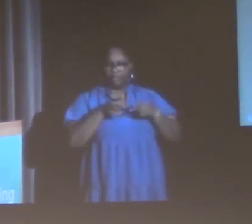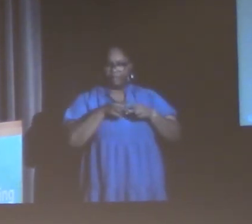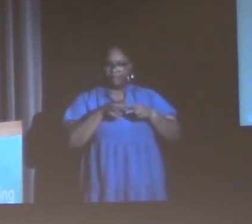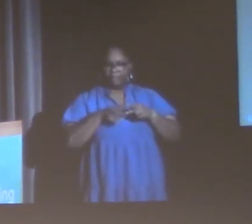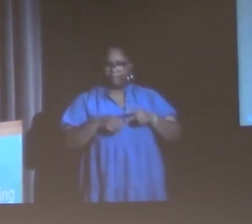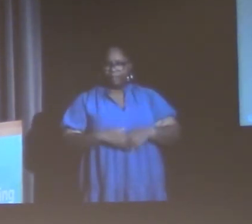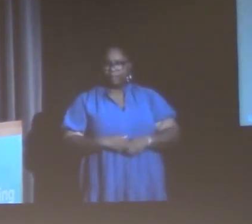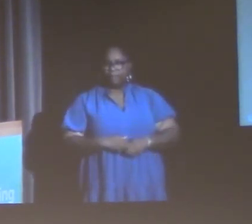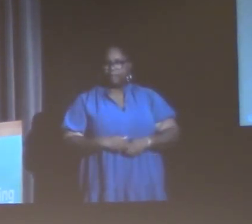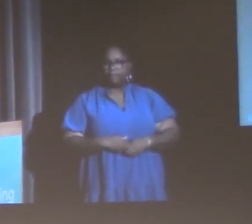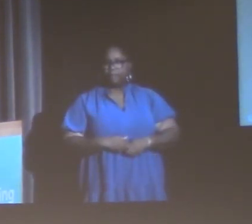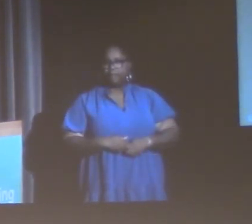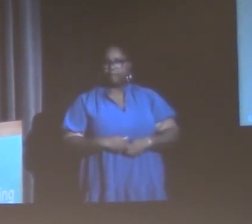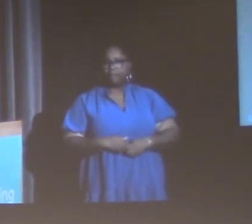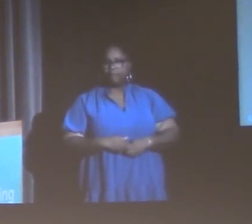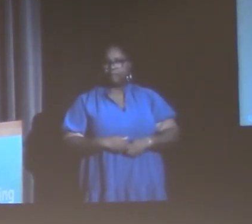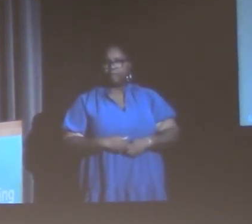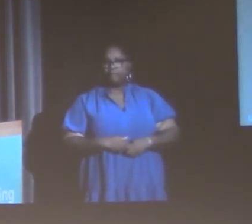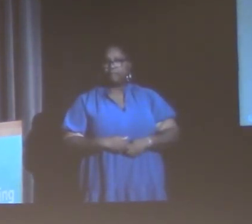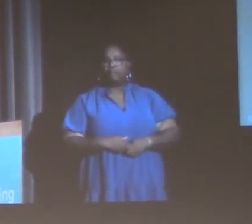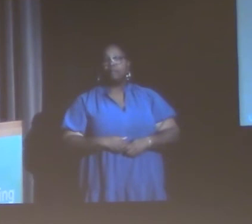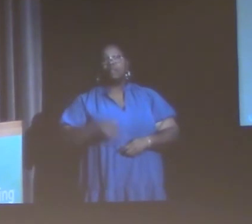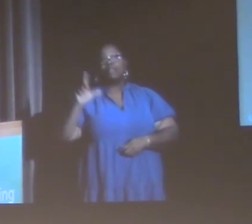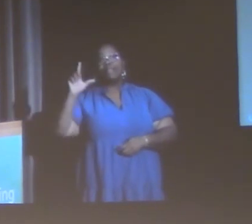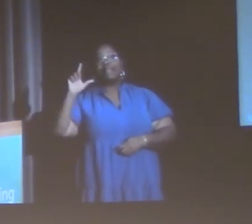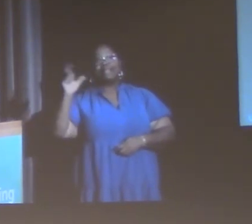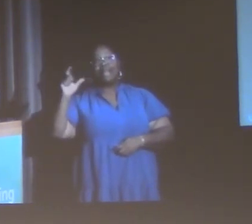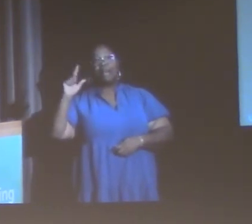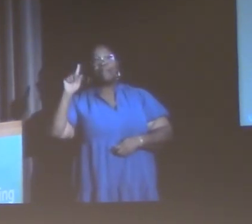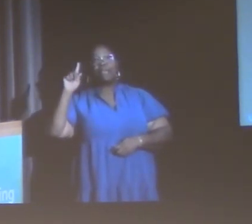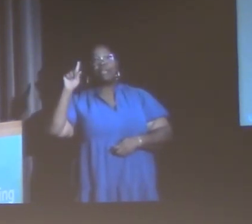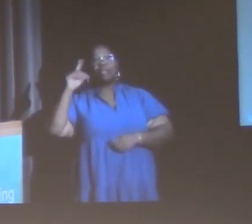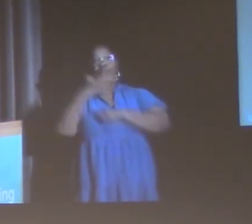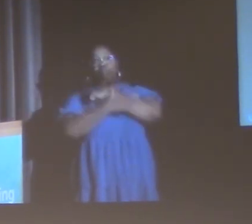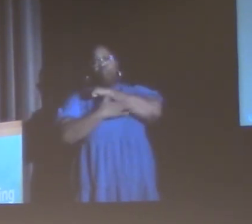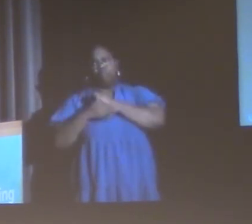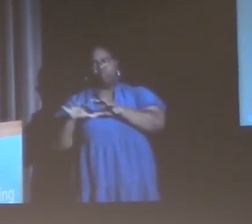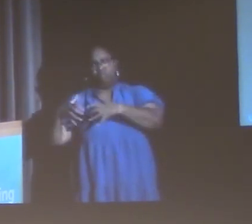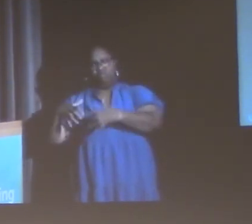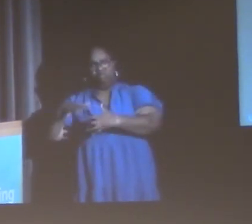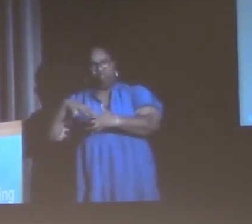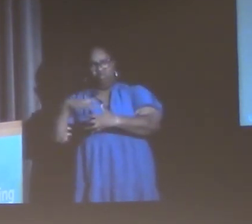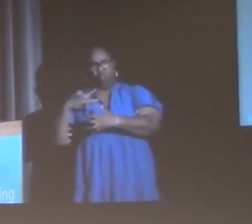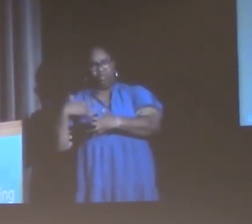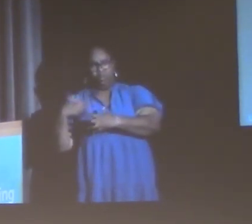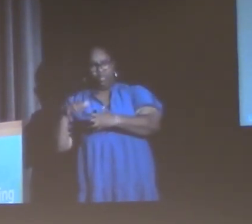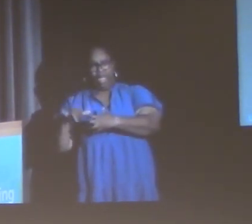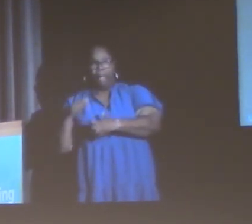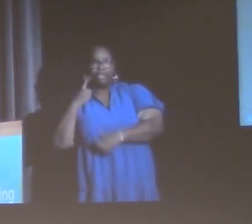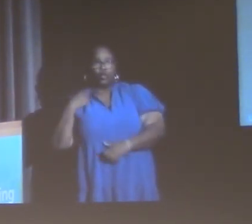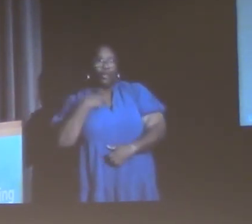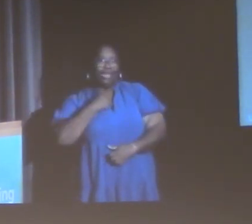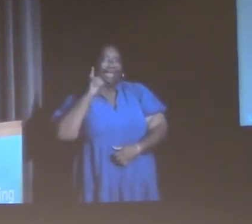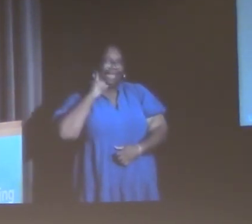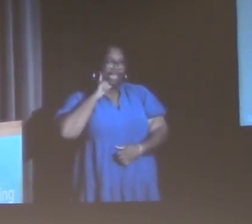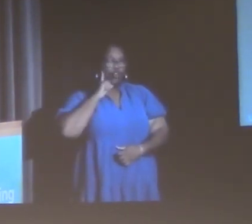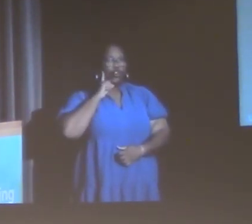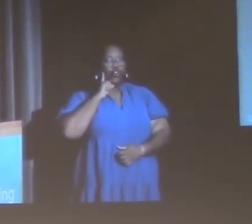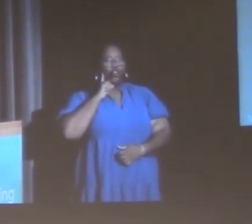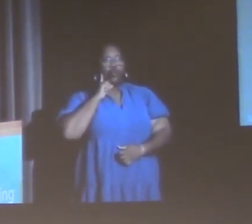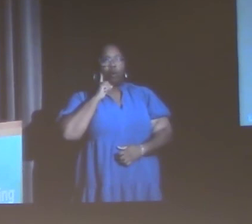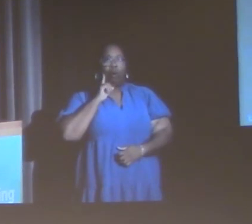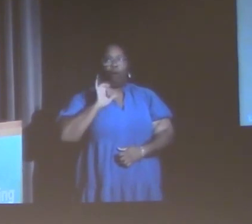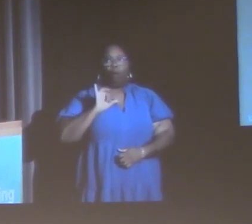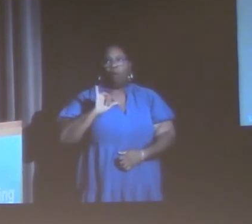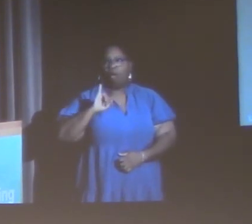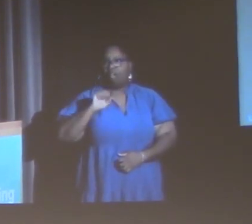What is the situation with the Islamic Republic in the region? Because we hear out here, oh, ISIS is in, they've